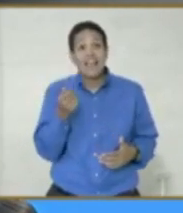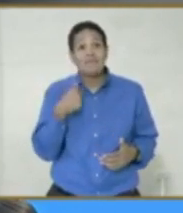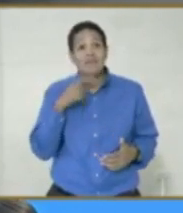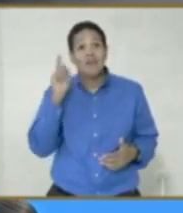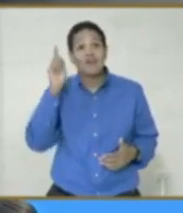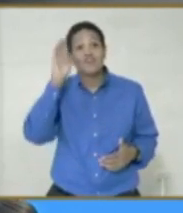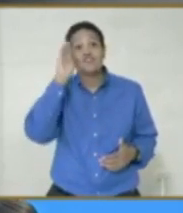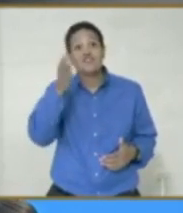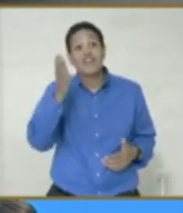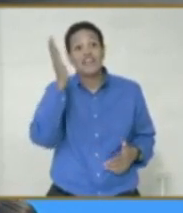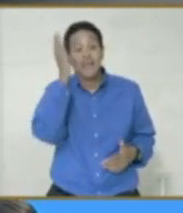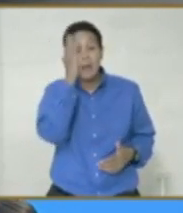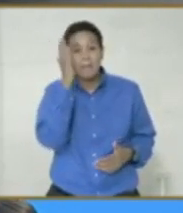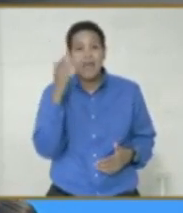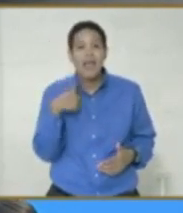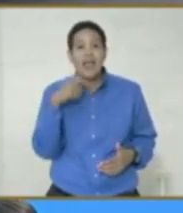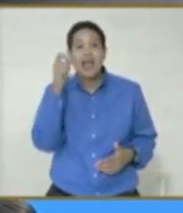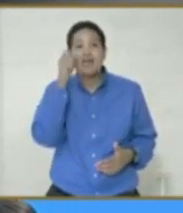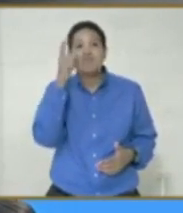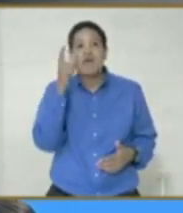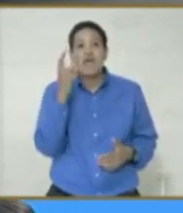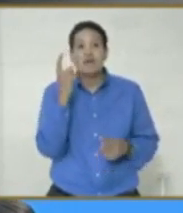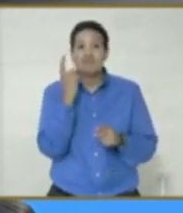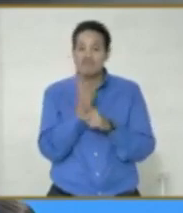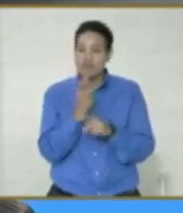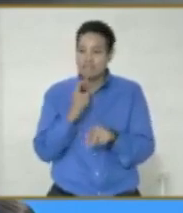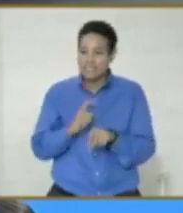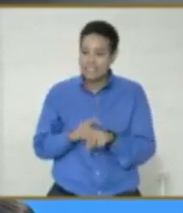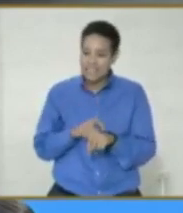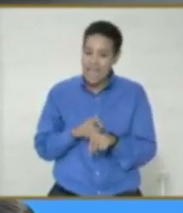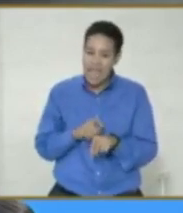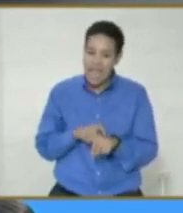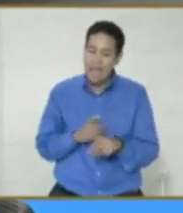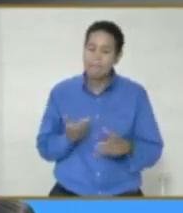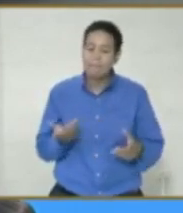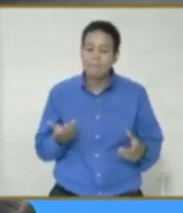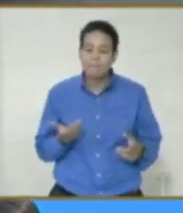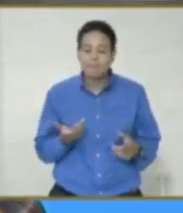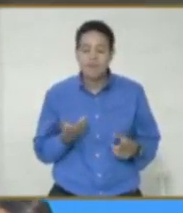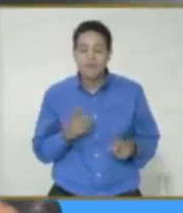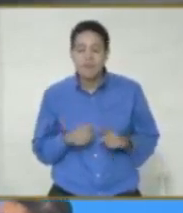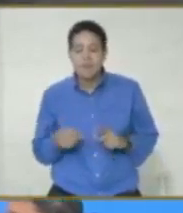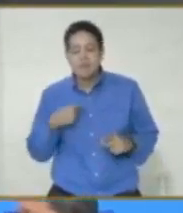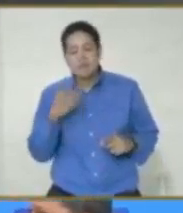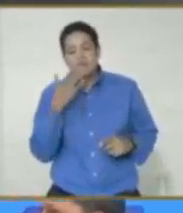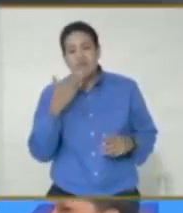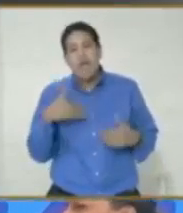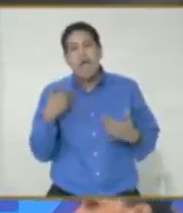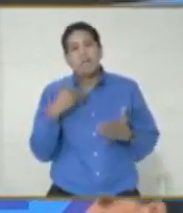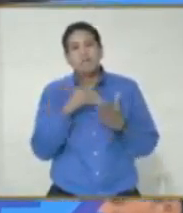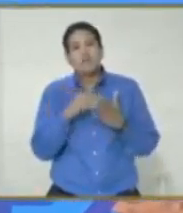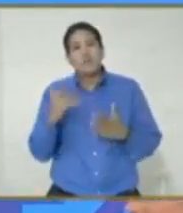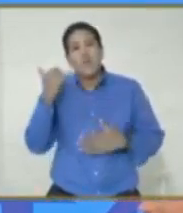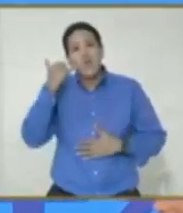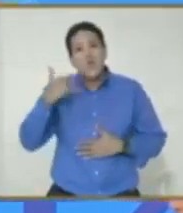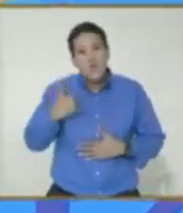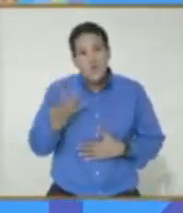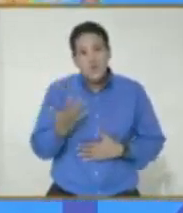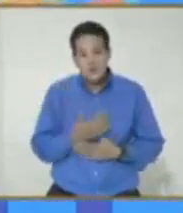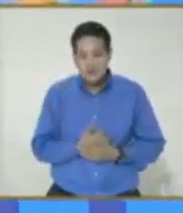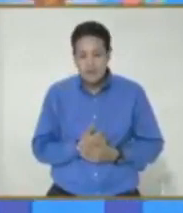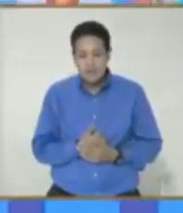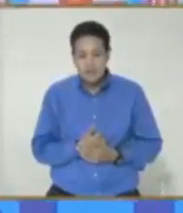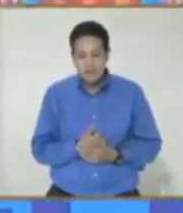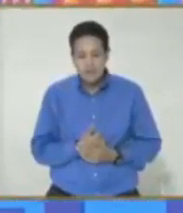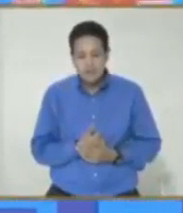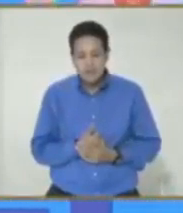bed and wake up at a reasonable time. But I glad the student called, because there is